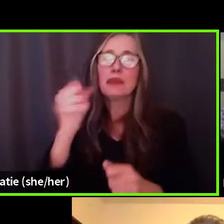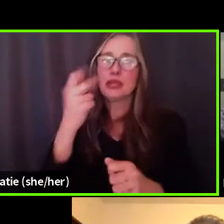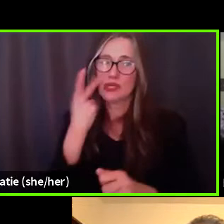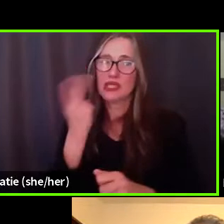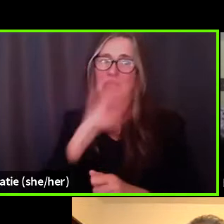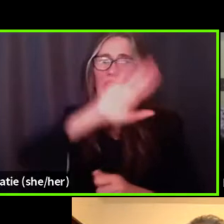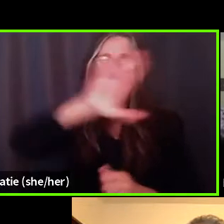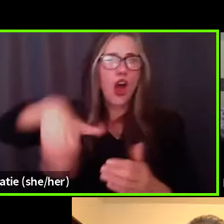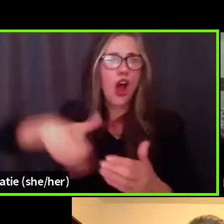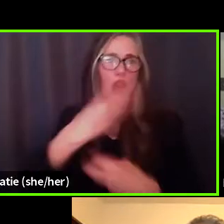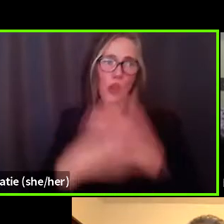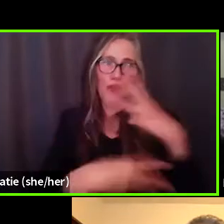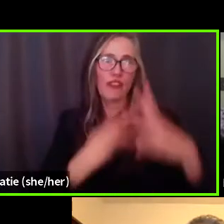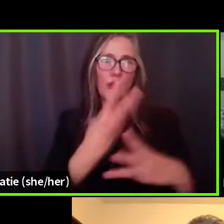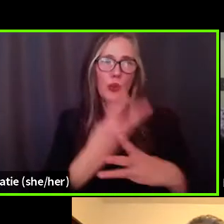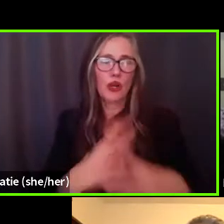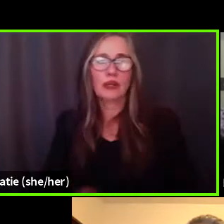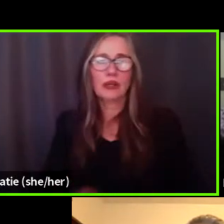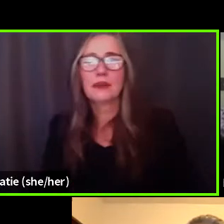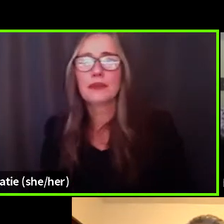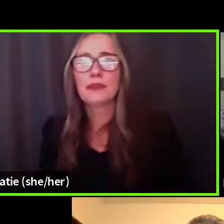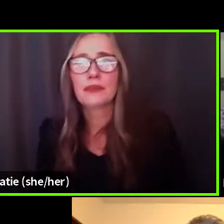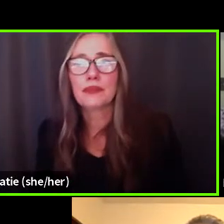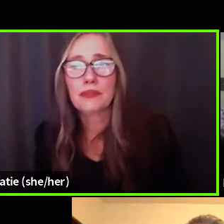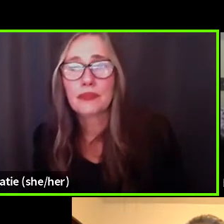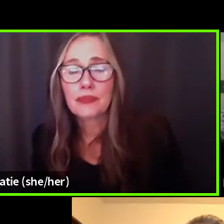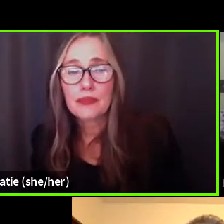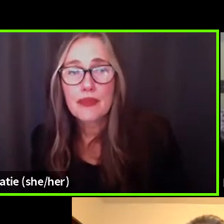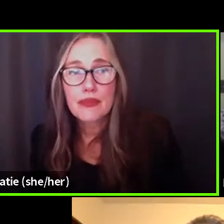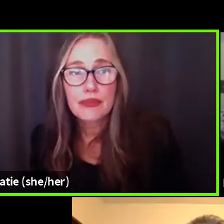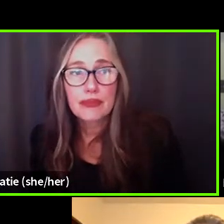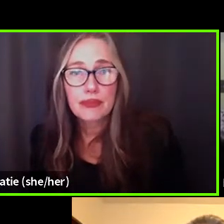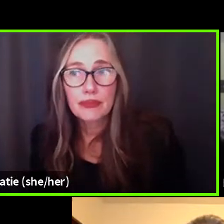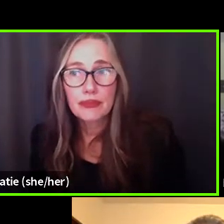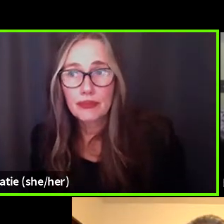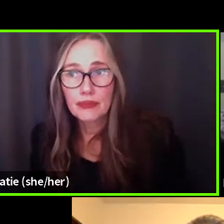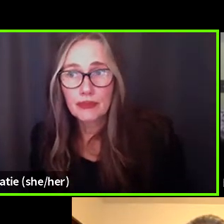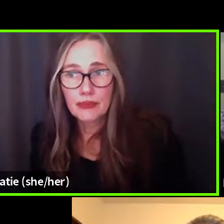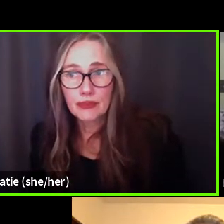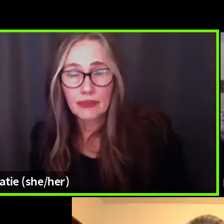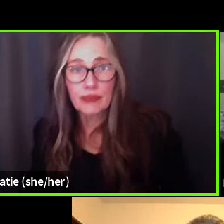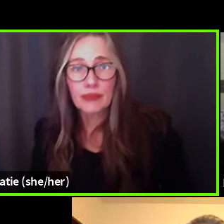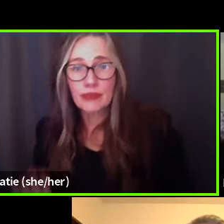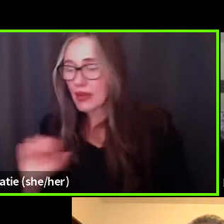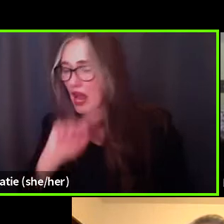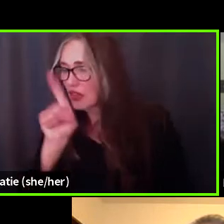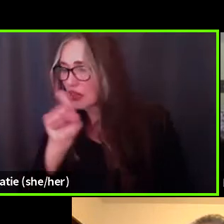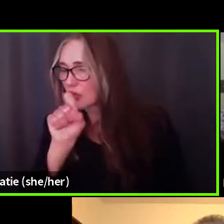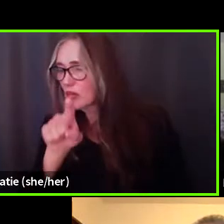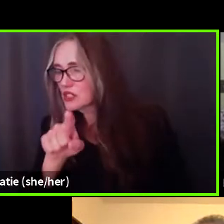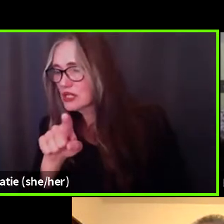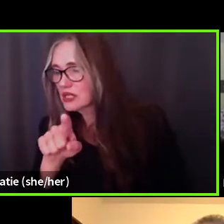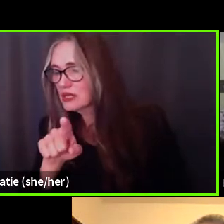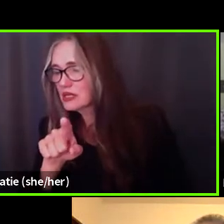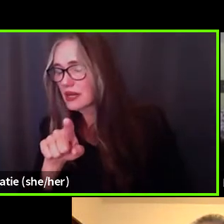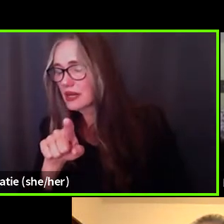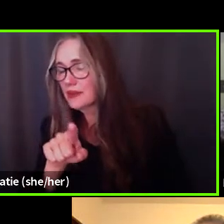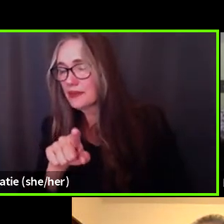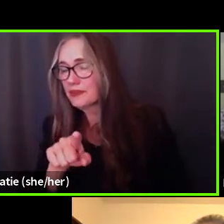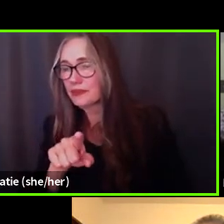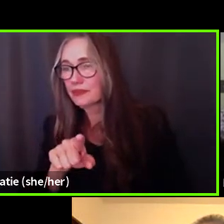are there some other questions that folks are shifting through the there's um a q a want us to attend to we'll have susan